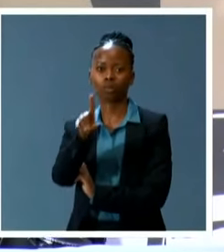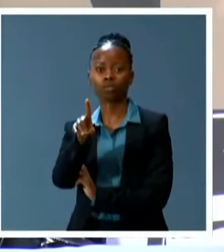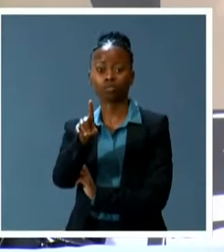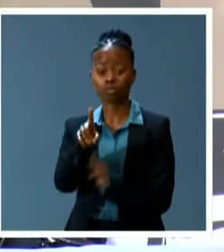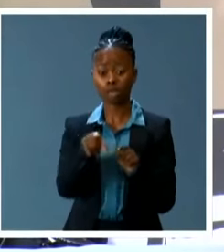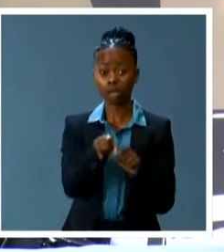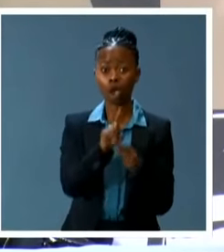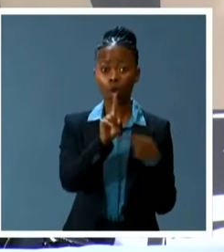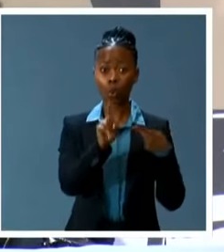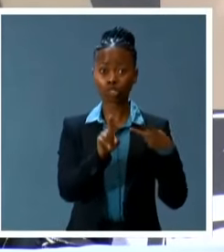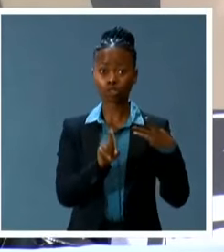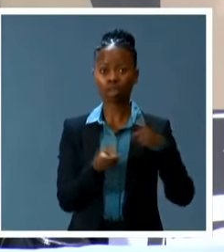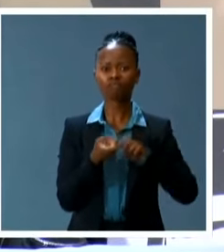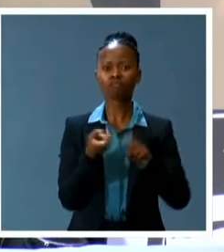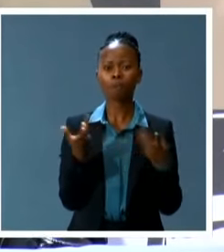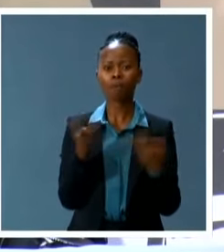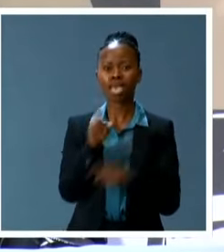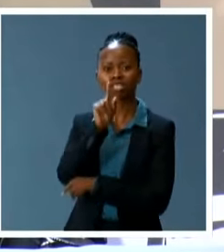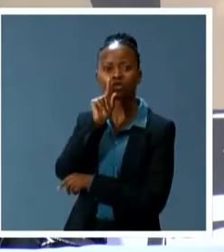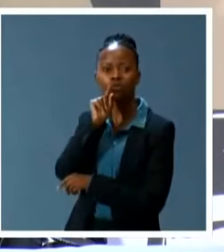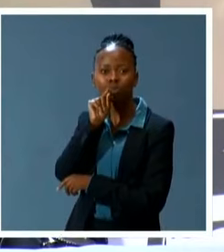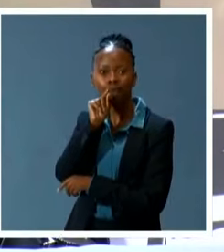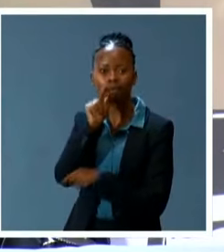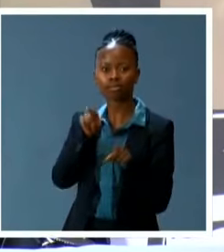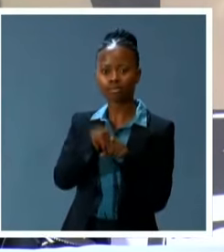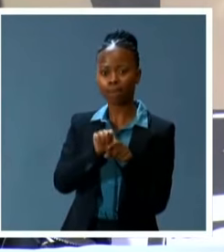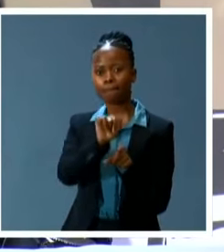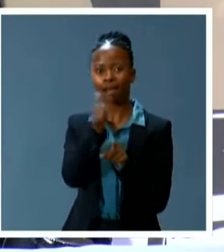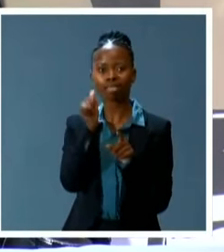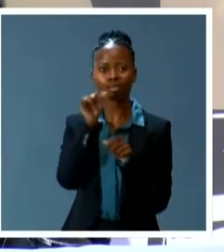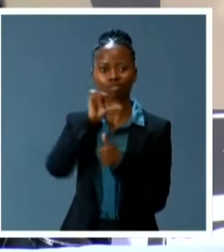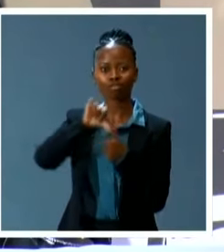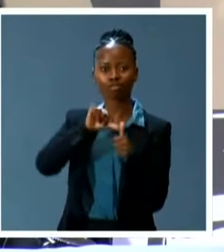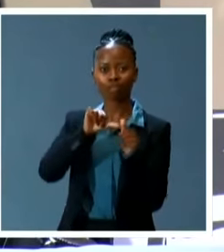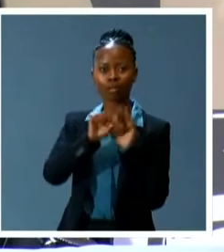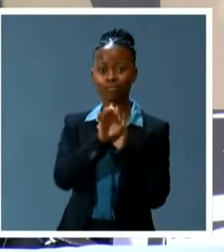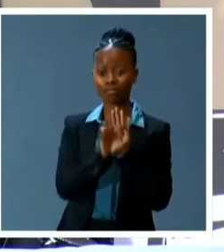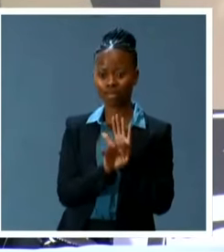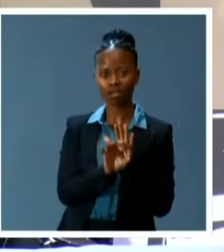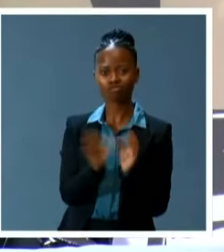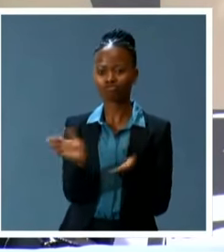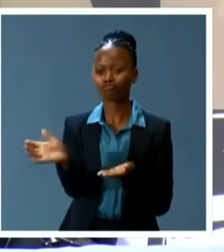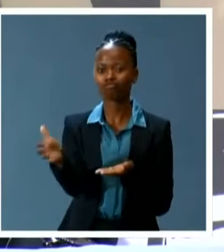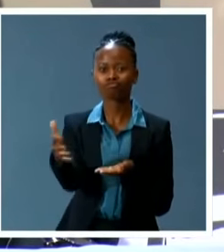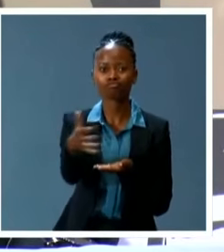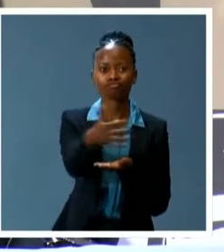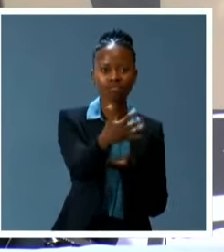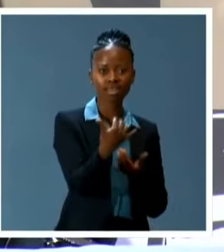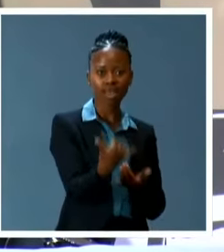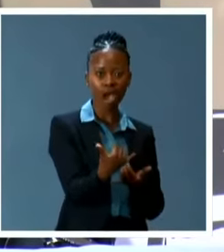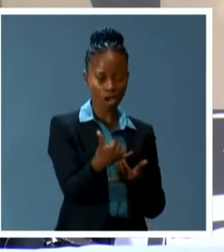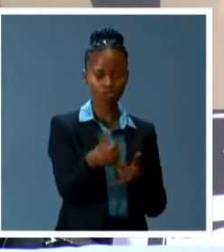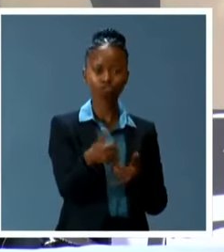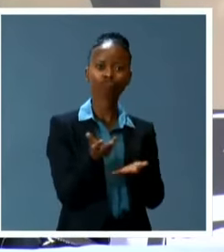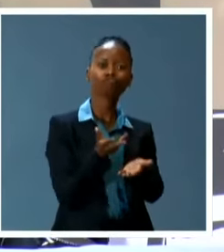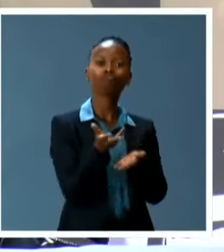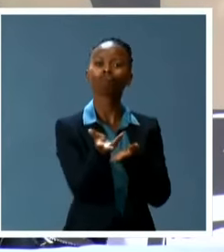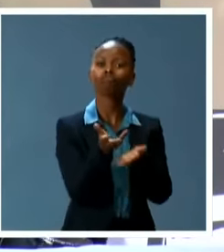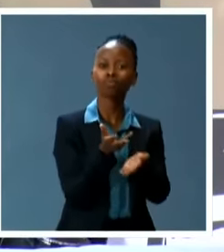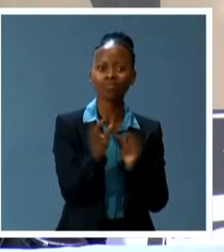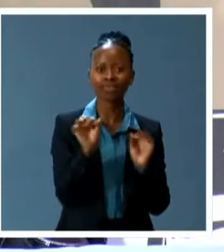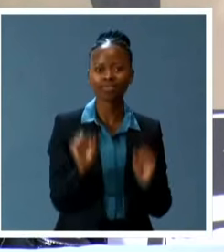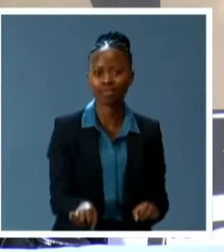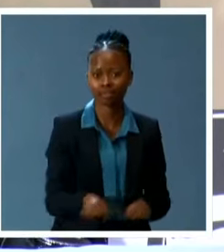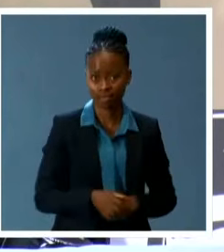and other social media platforms as part of an effort to increase engagement and dialogue over